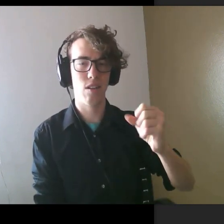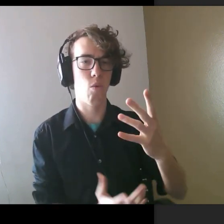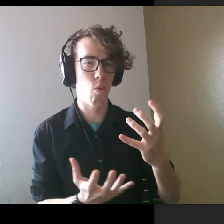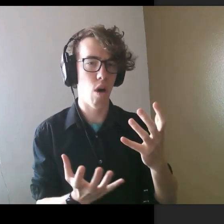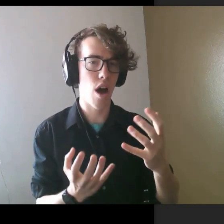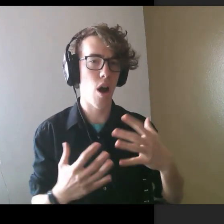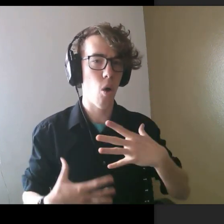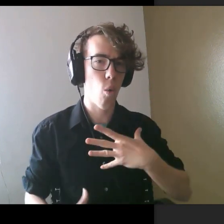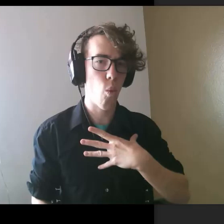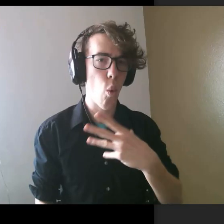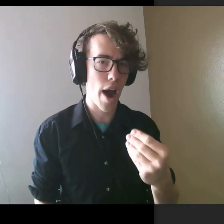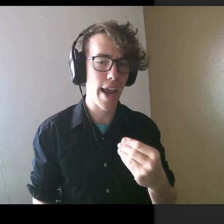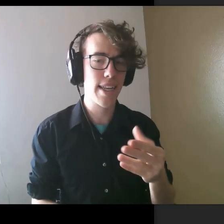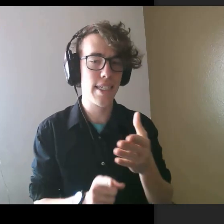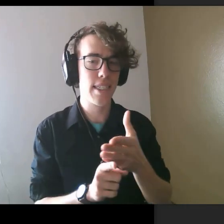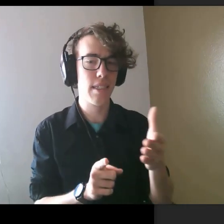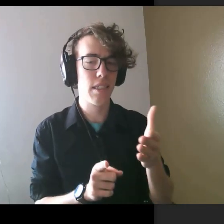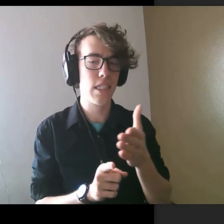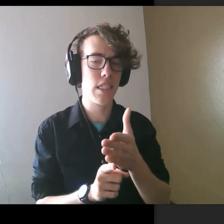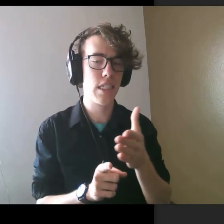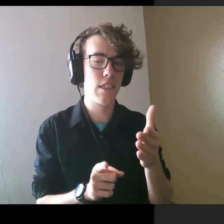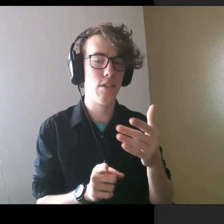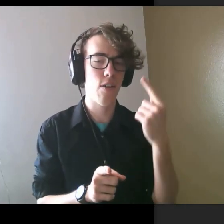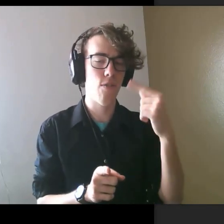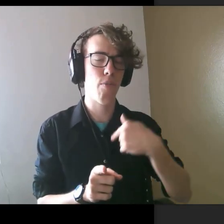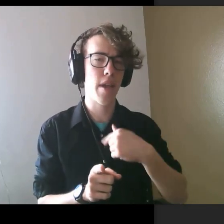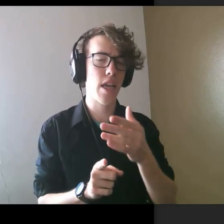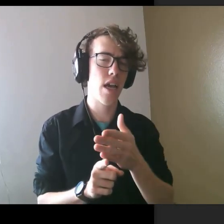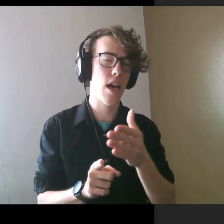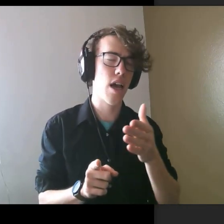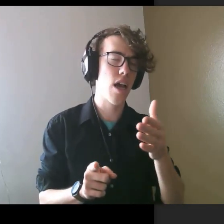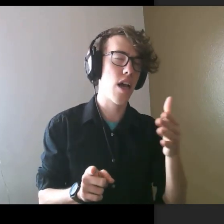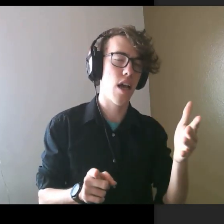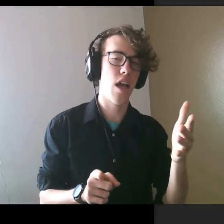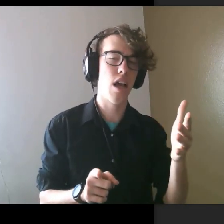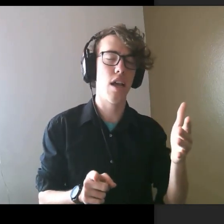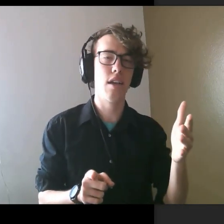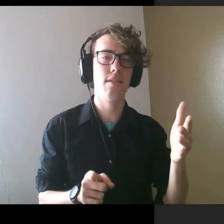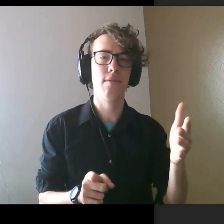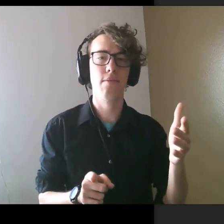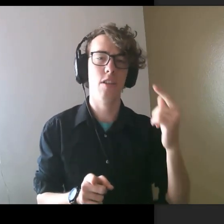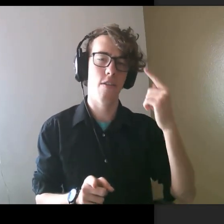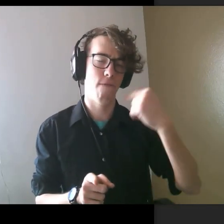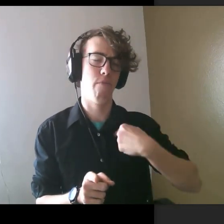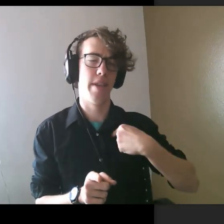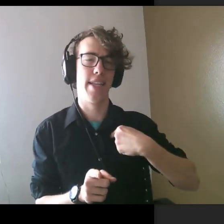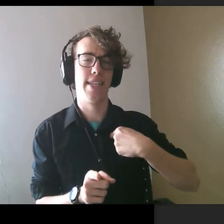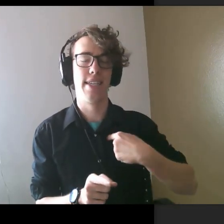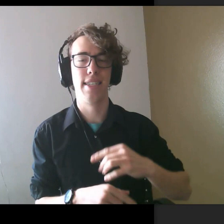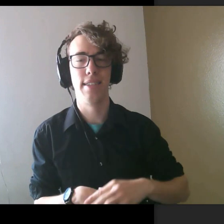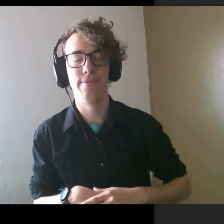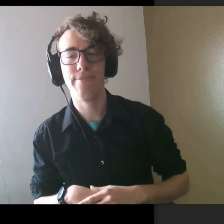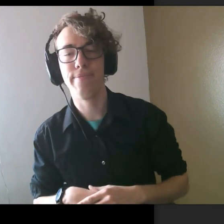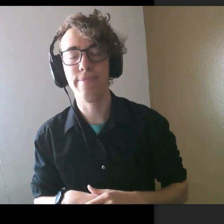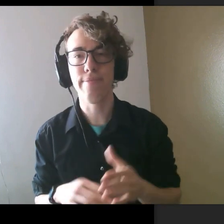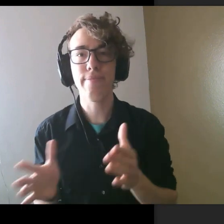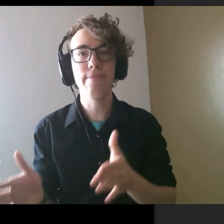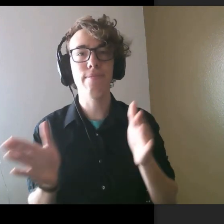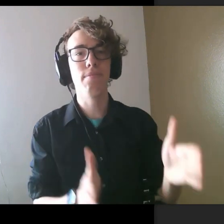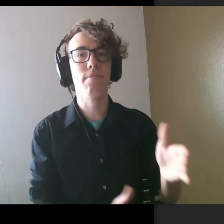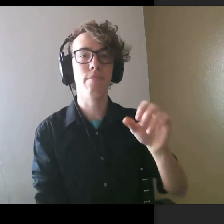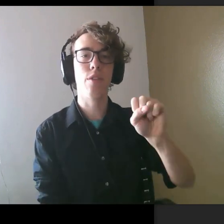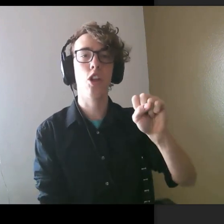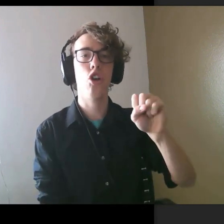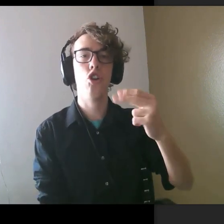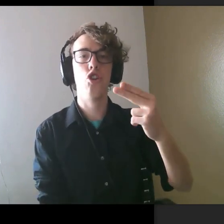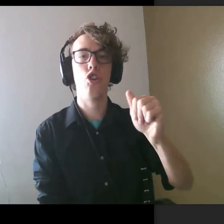any detail in them. So I'm going to go a bit farther than it had set it to. Shadows will be the opposite. Shadows are going to be your